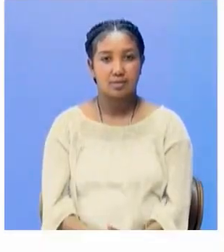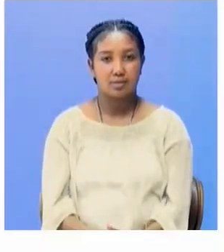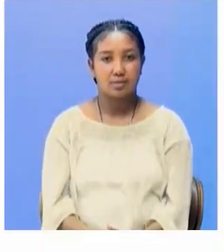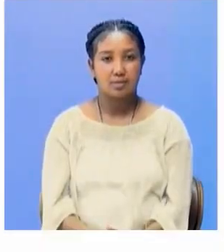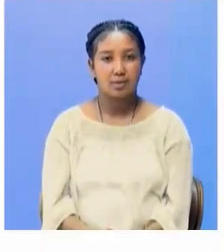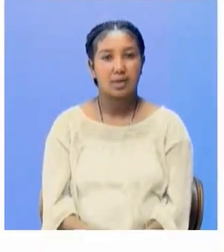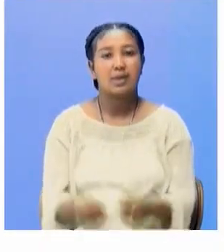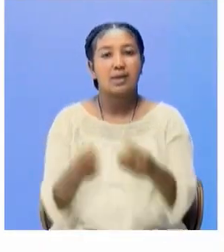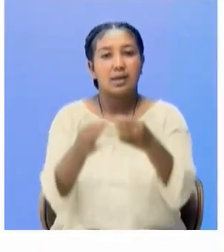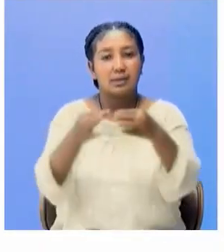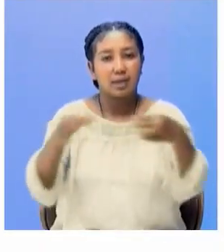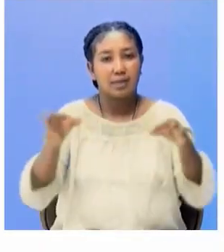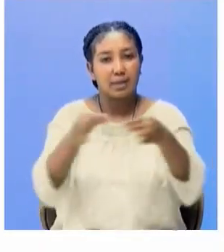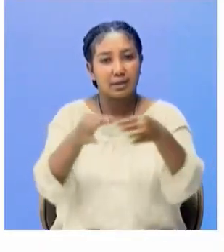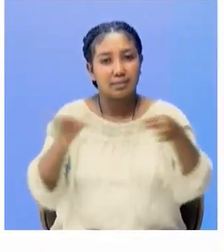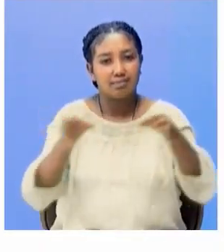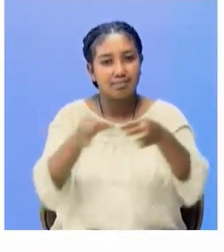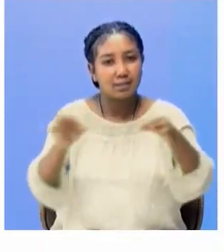statement.